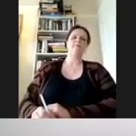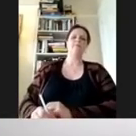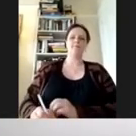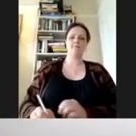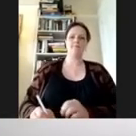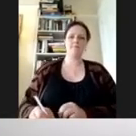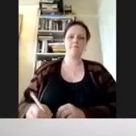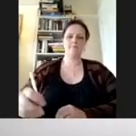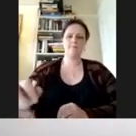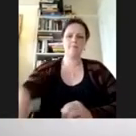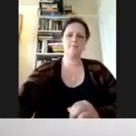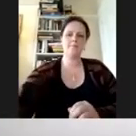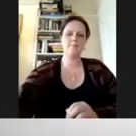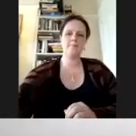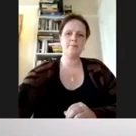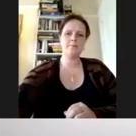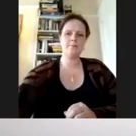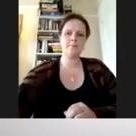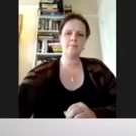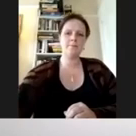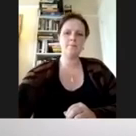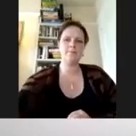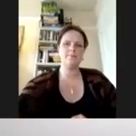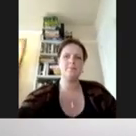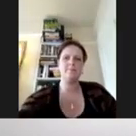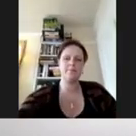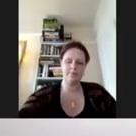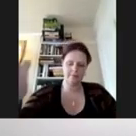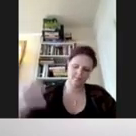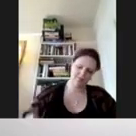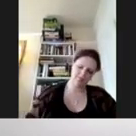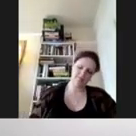intellectual property, and that is the area where it gets a bit more